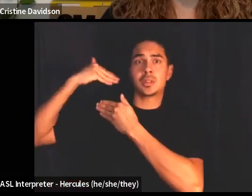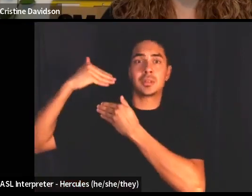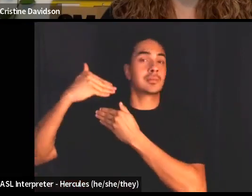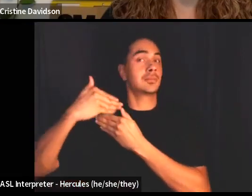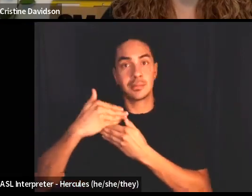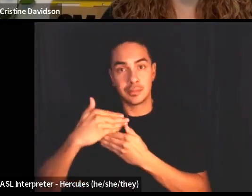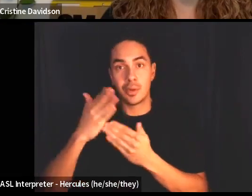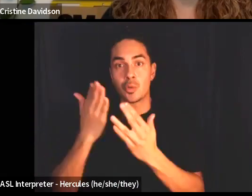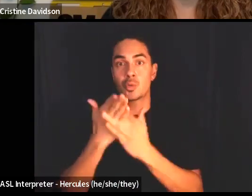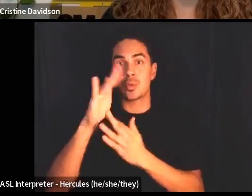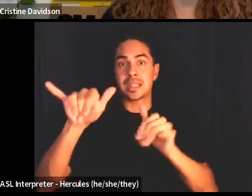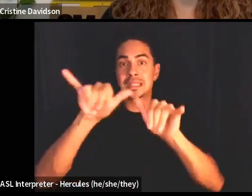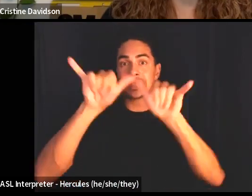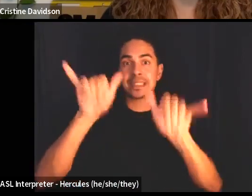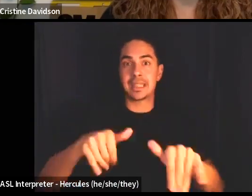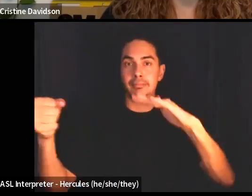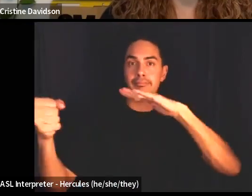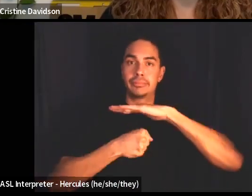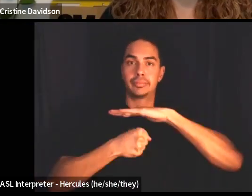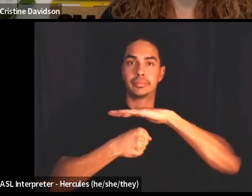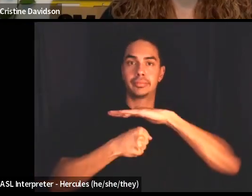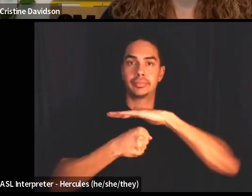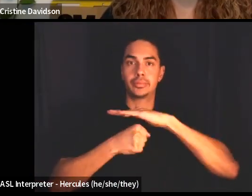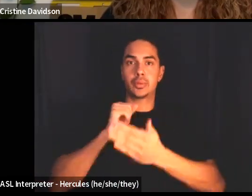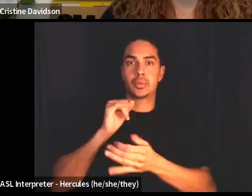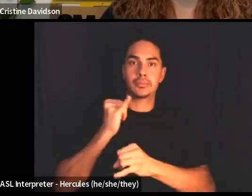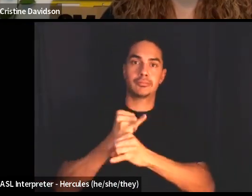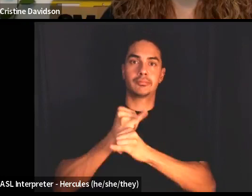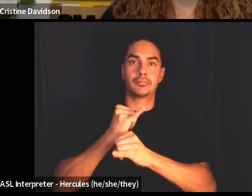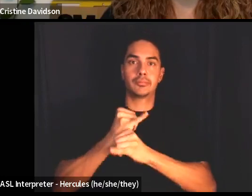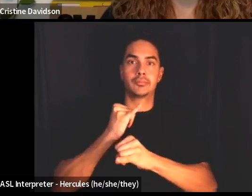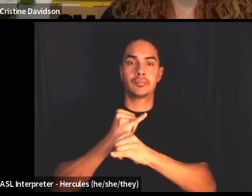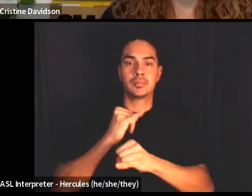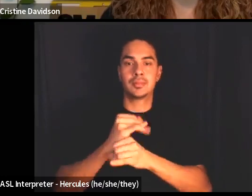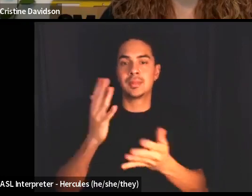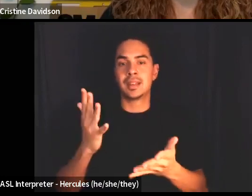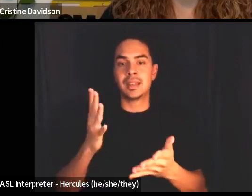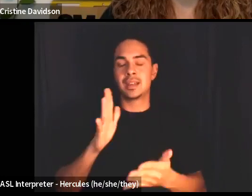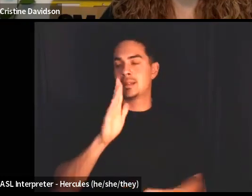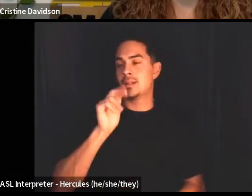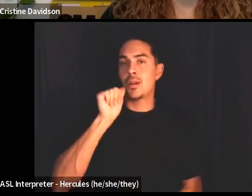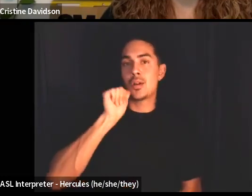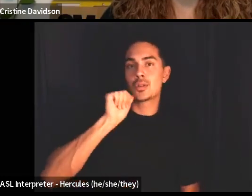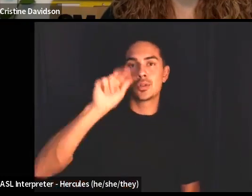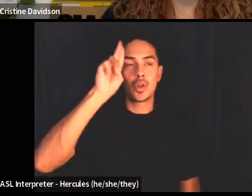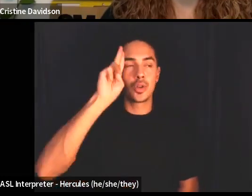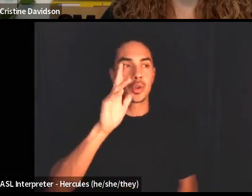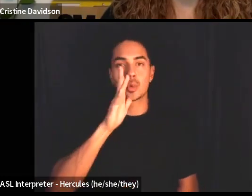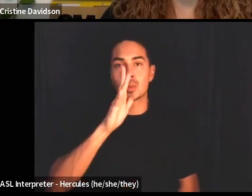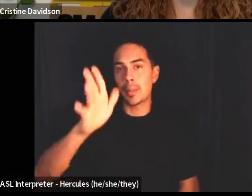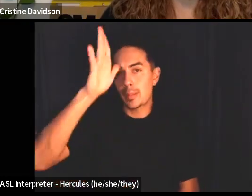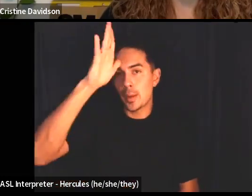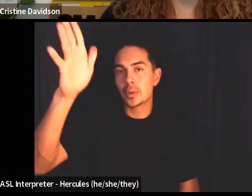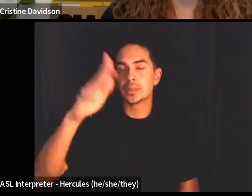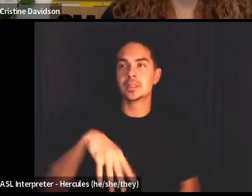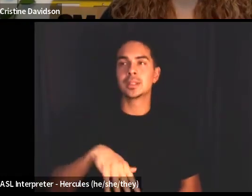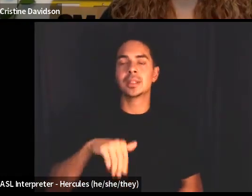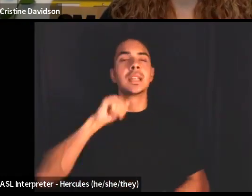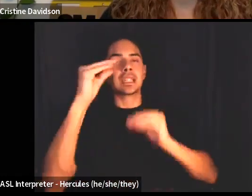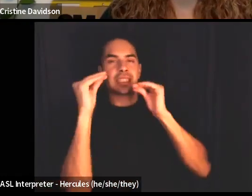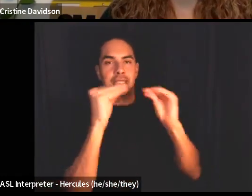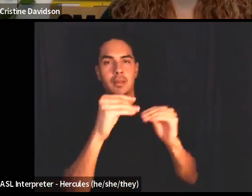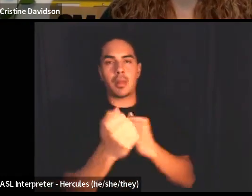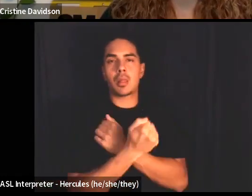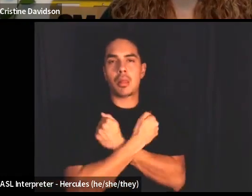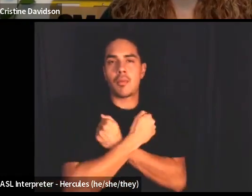and uncles and grandparents and parents to love them and teach them like hugging and love language, and then